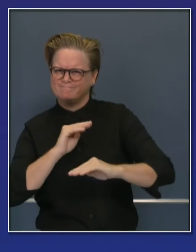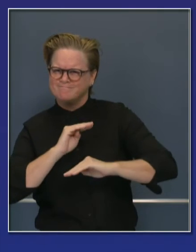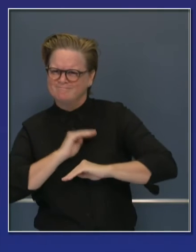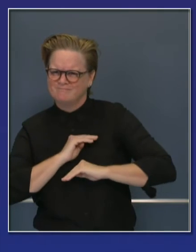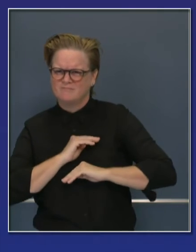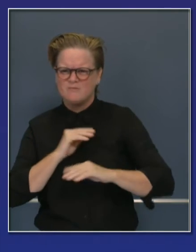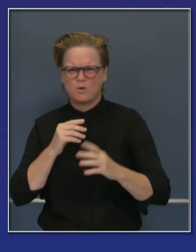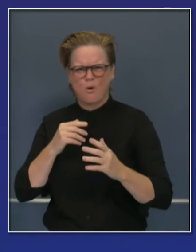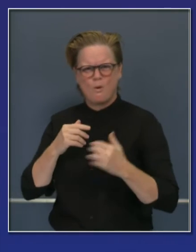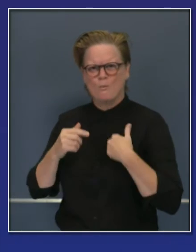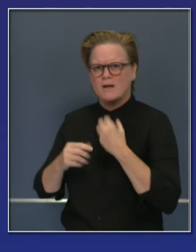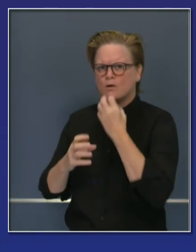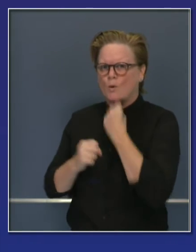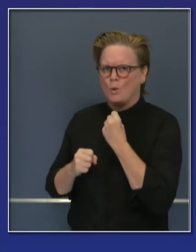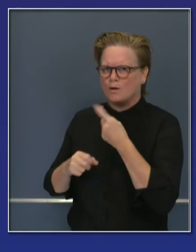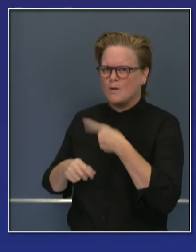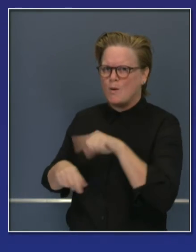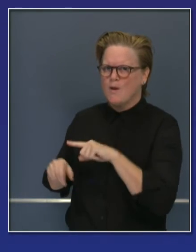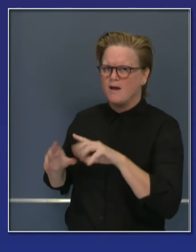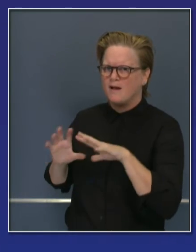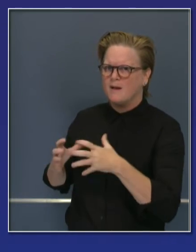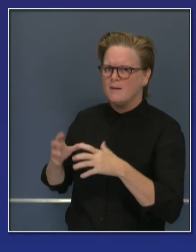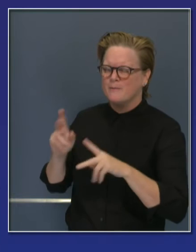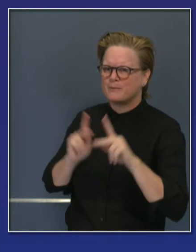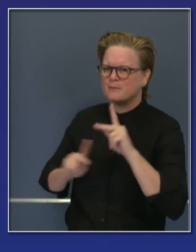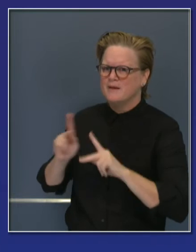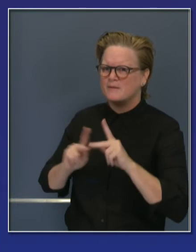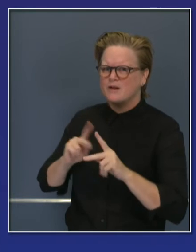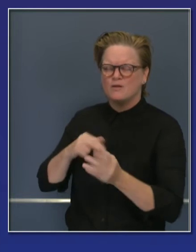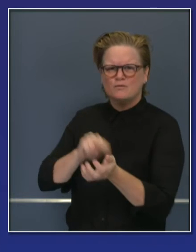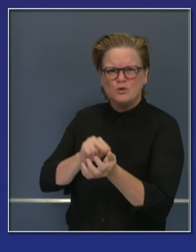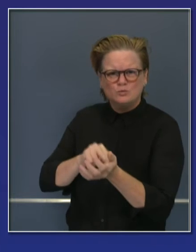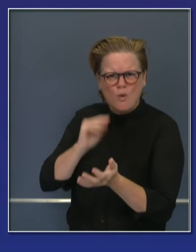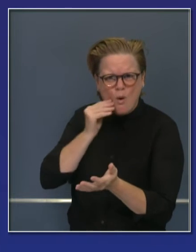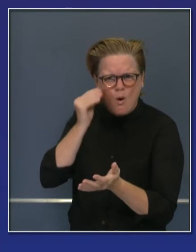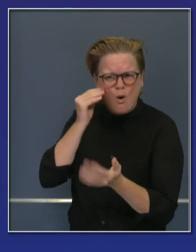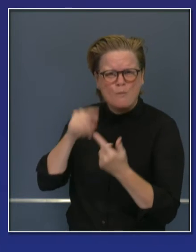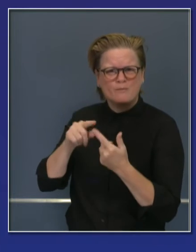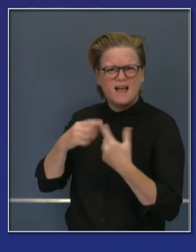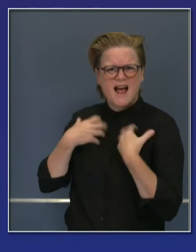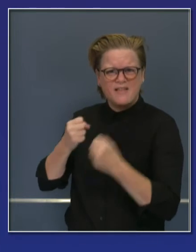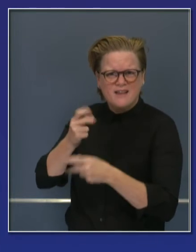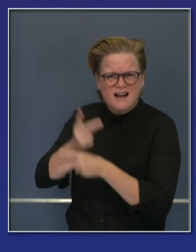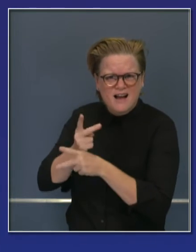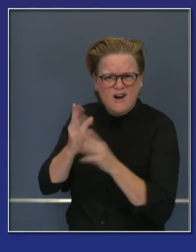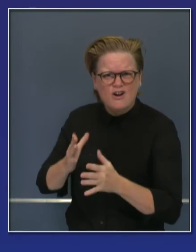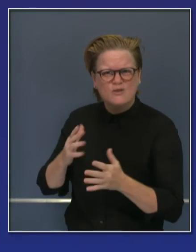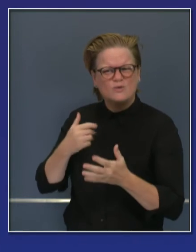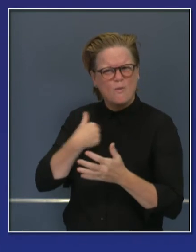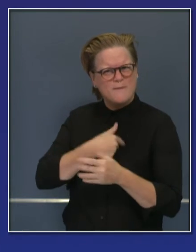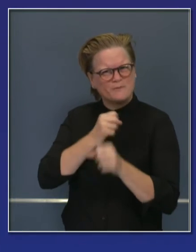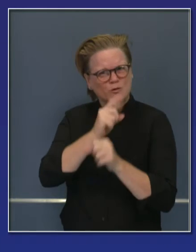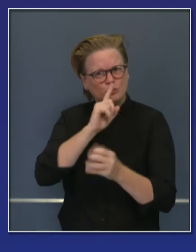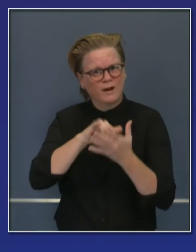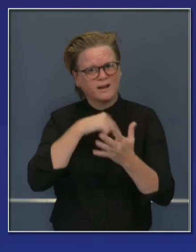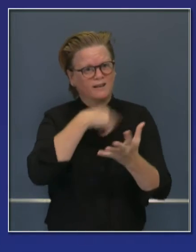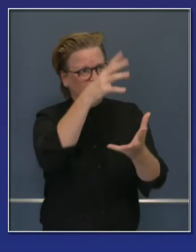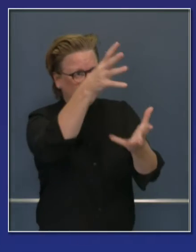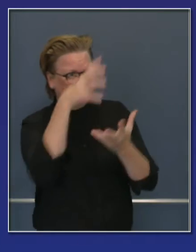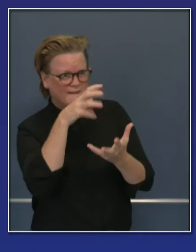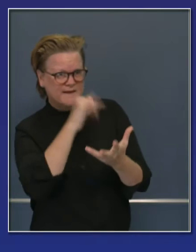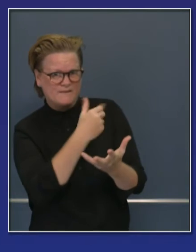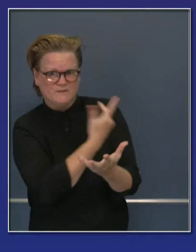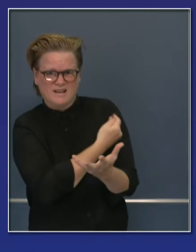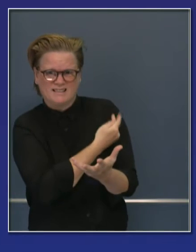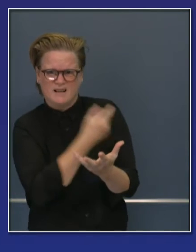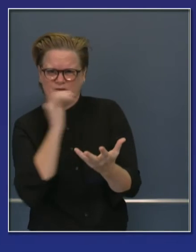importance in those congregate facilities, those healthcare workers, making sure we're getting those vaccines in an equitable and timely manner out first.